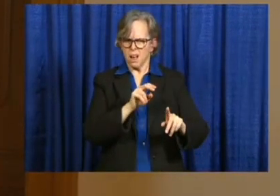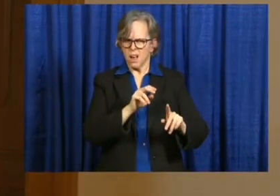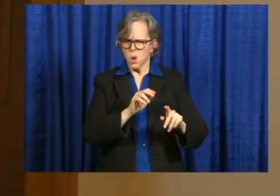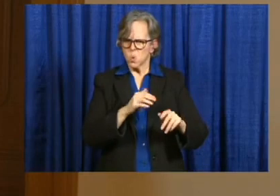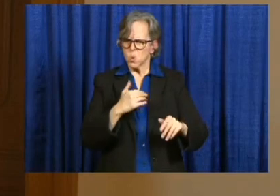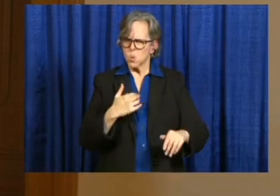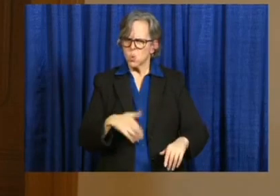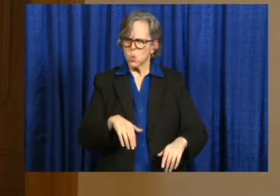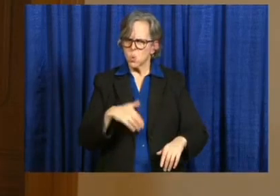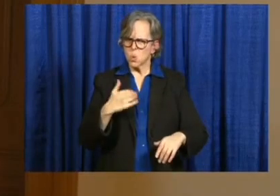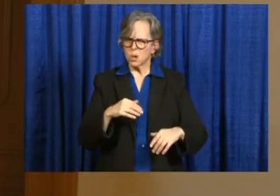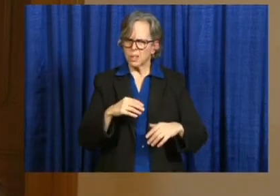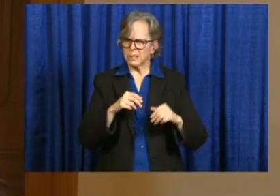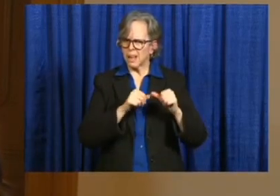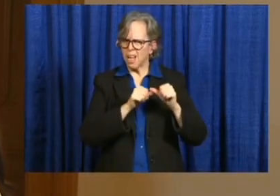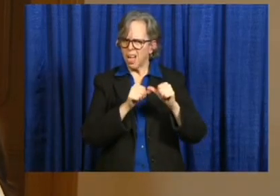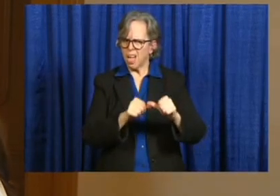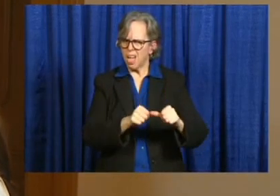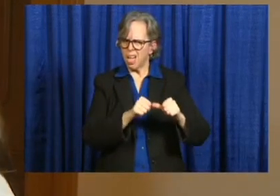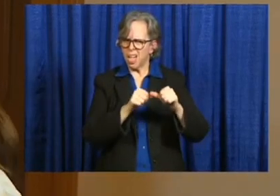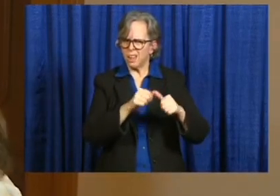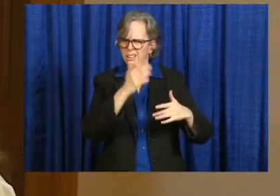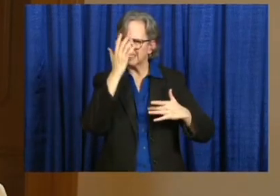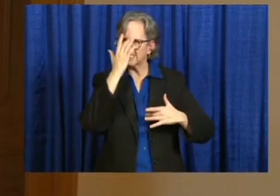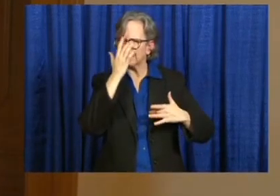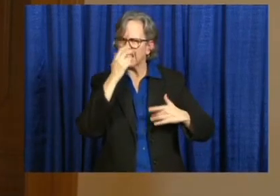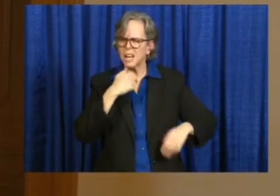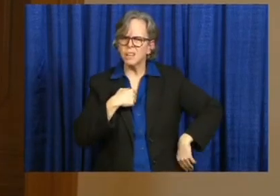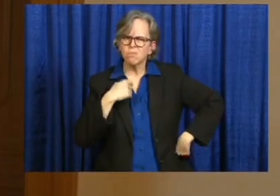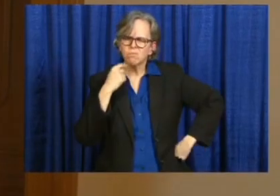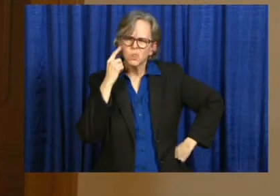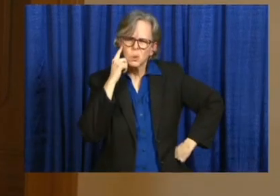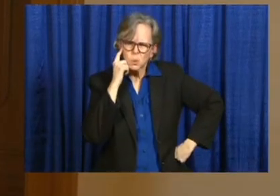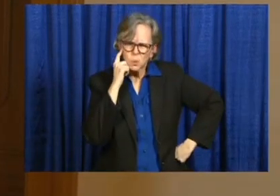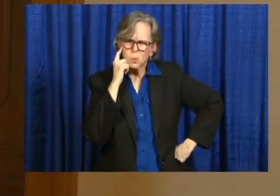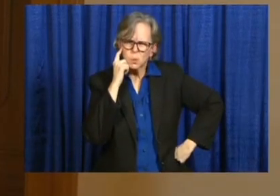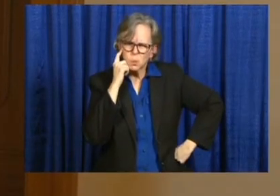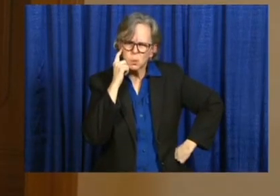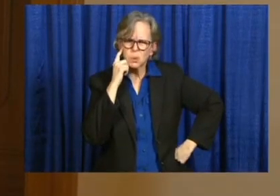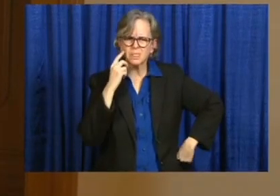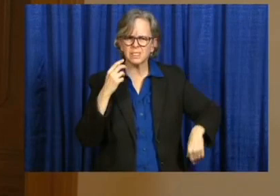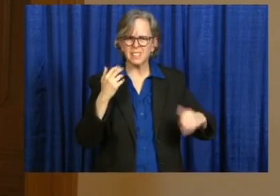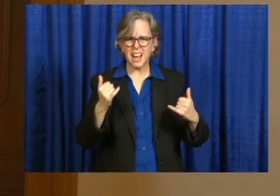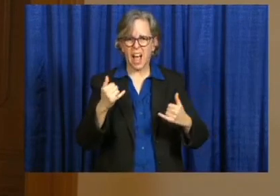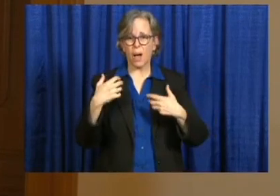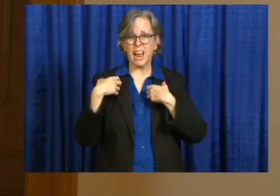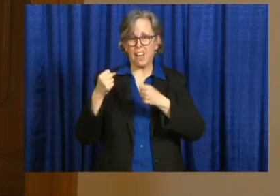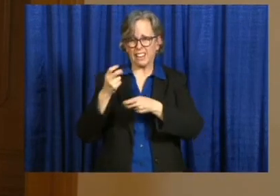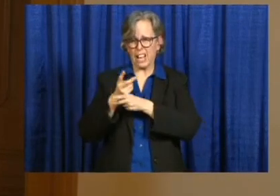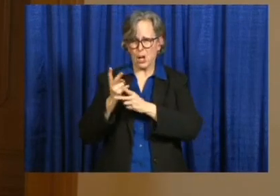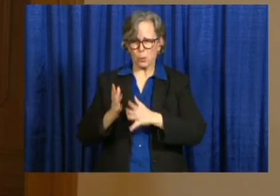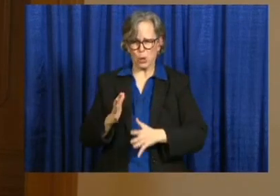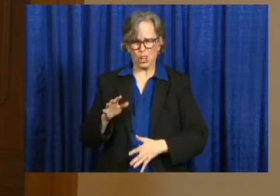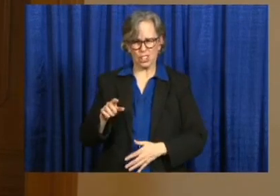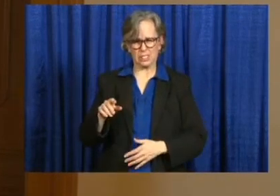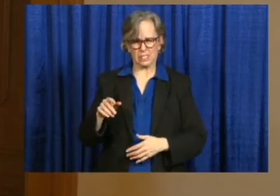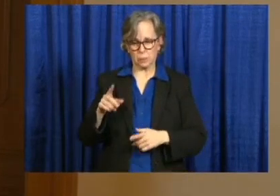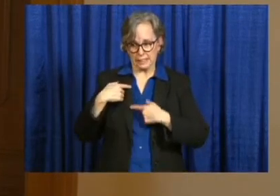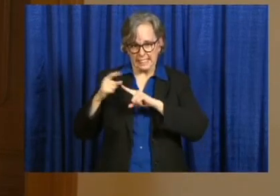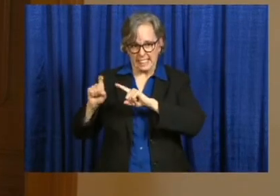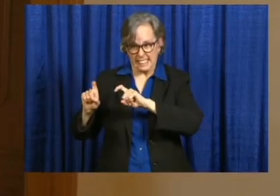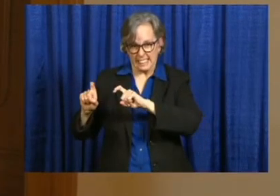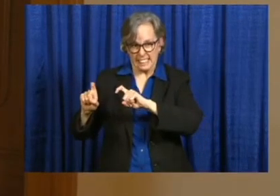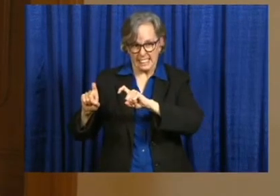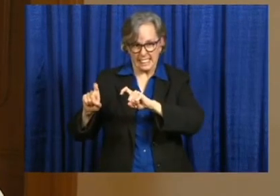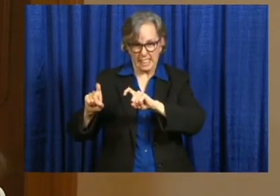and length of stay with that. Again, our healthcare workers now, because that's who we're testing along with our high-risk populations,